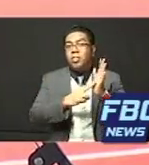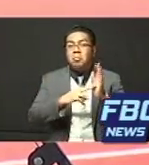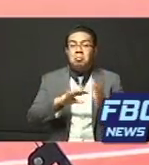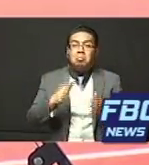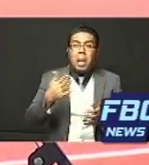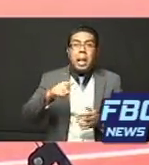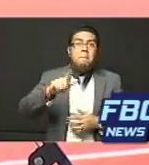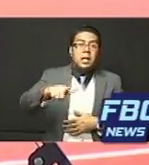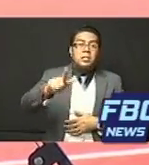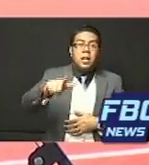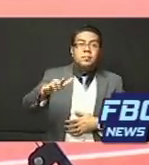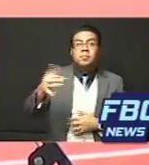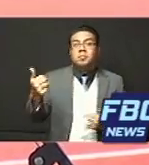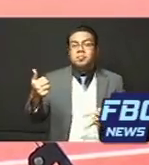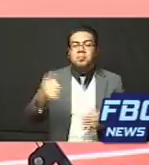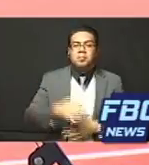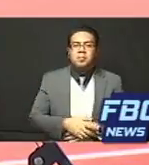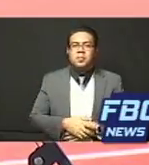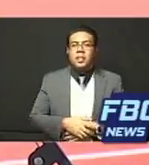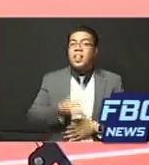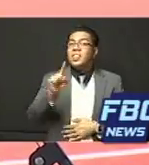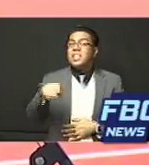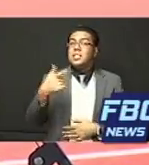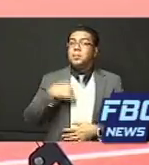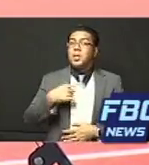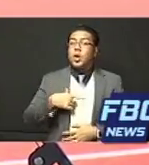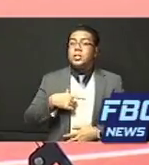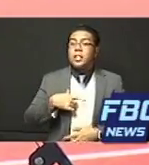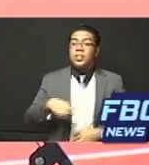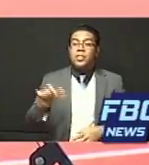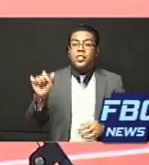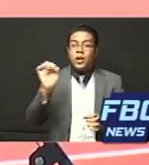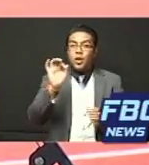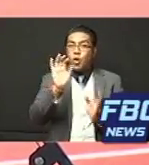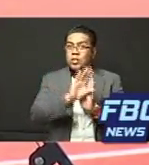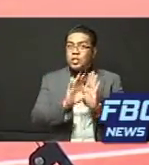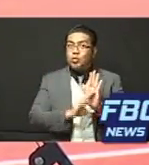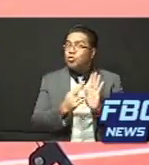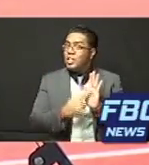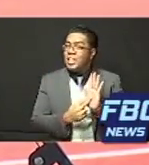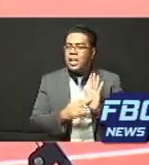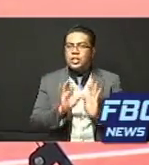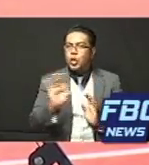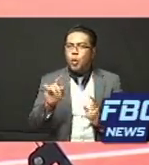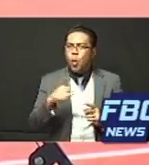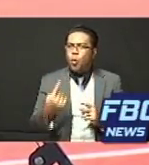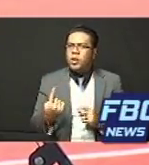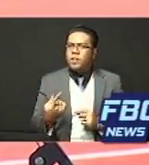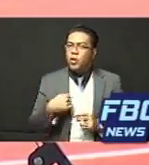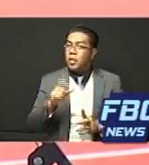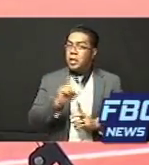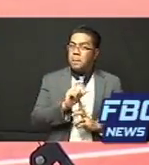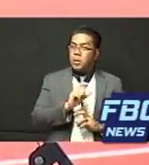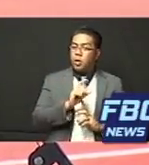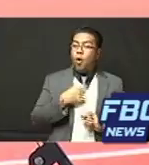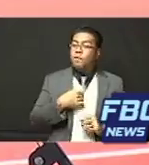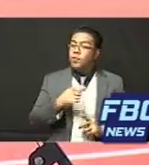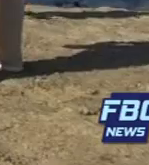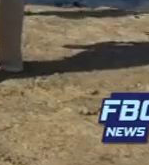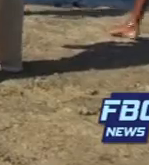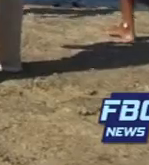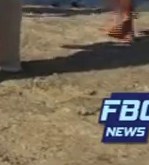Labasa. This is because the Constitution is not a document only for the capital or